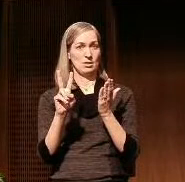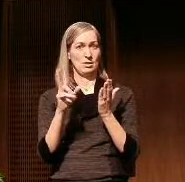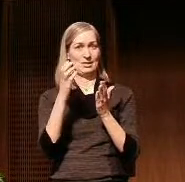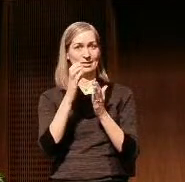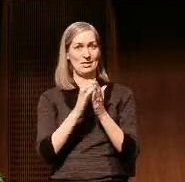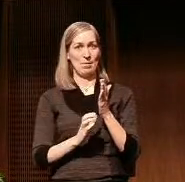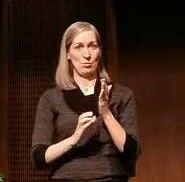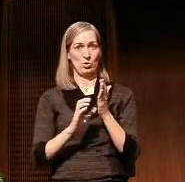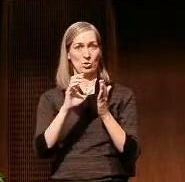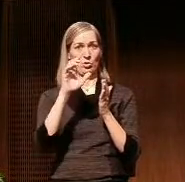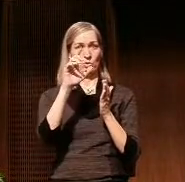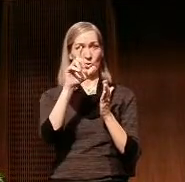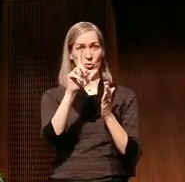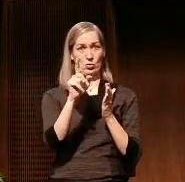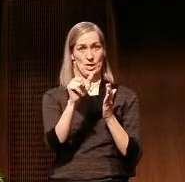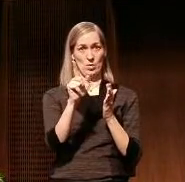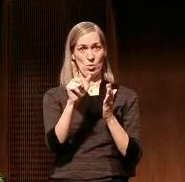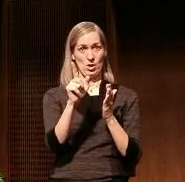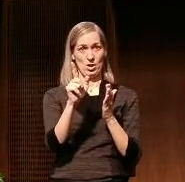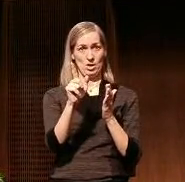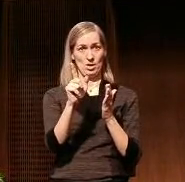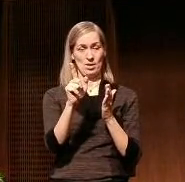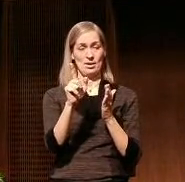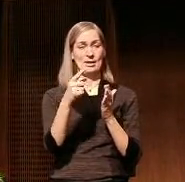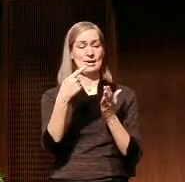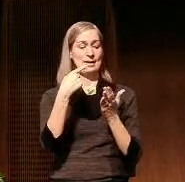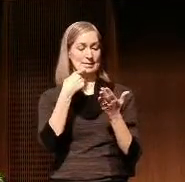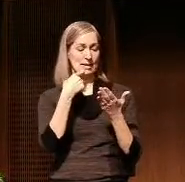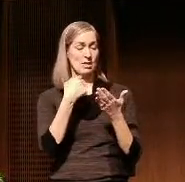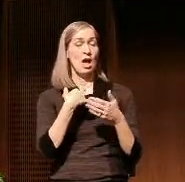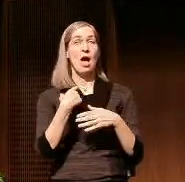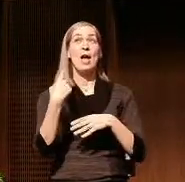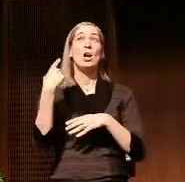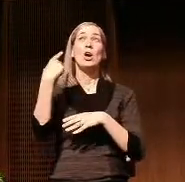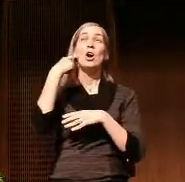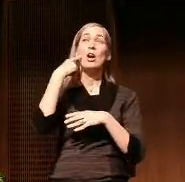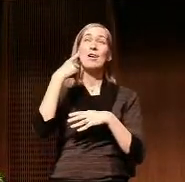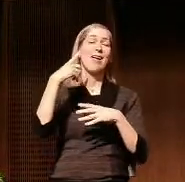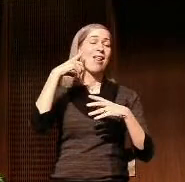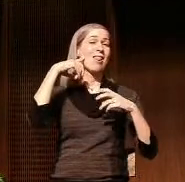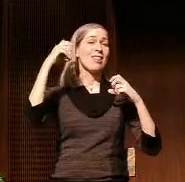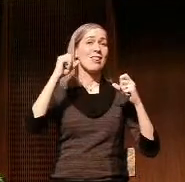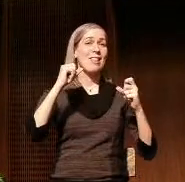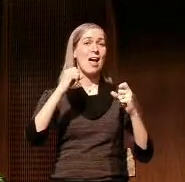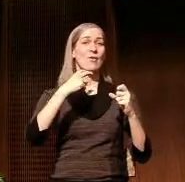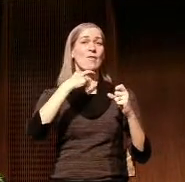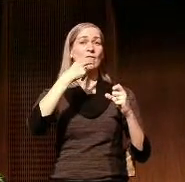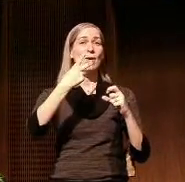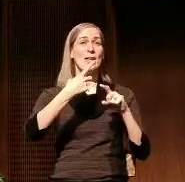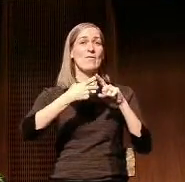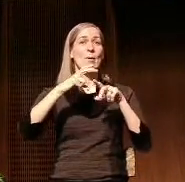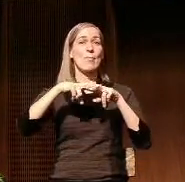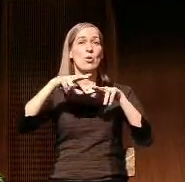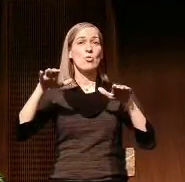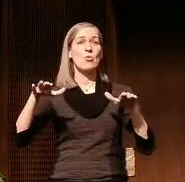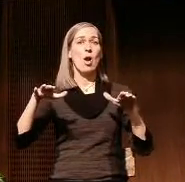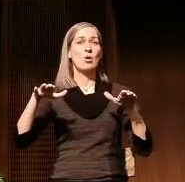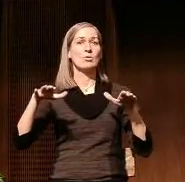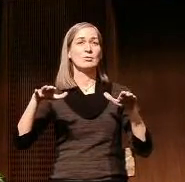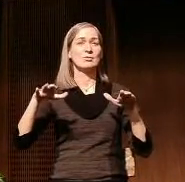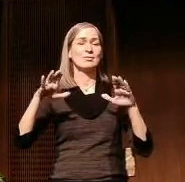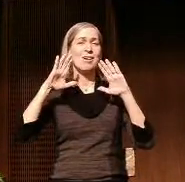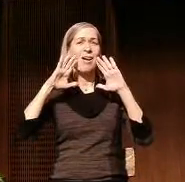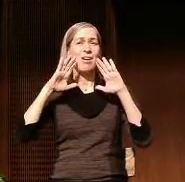in chapter 21, it says, and I heard a loud voice from the throne saying, behold,